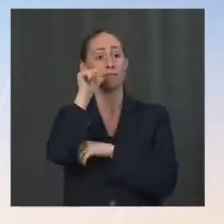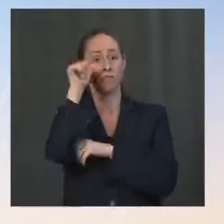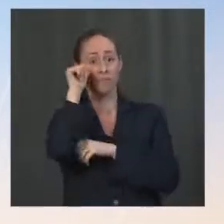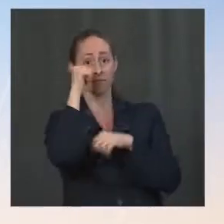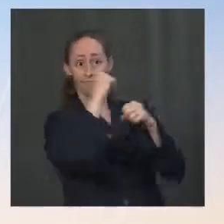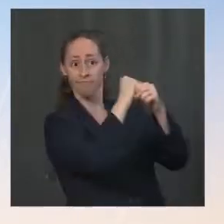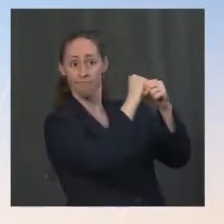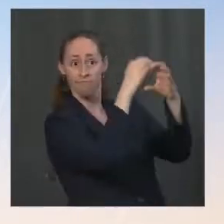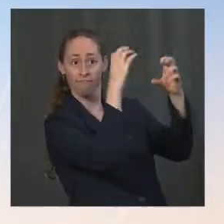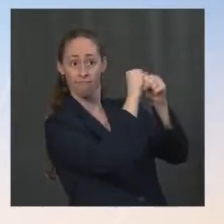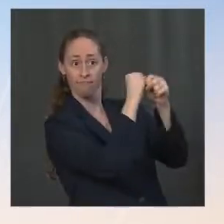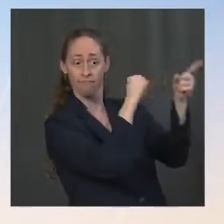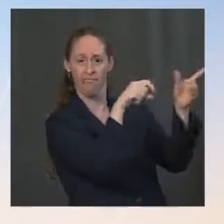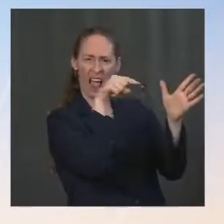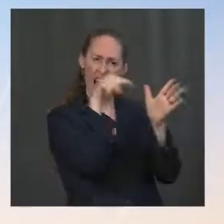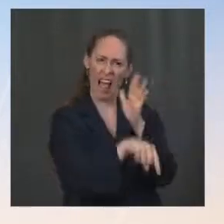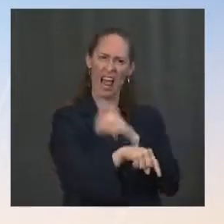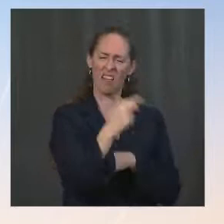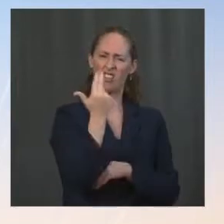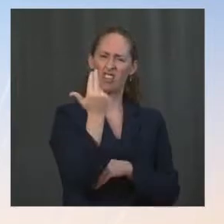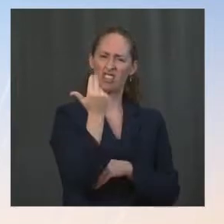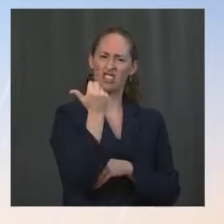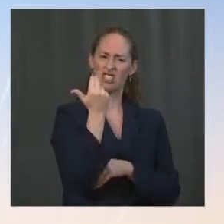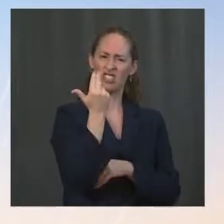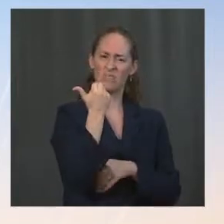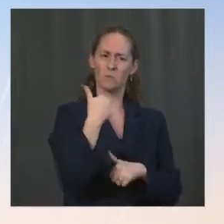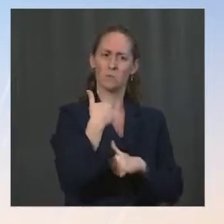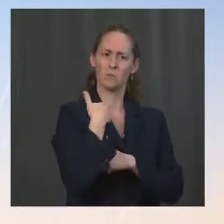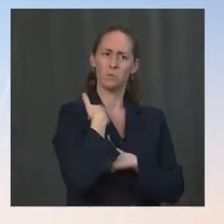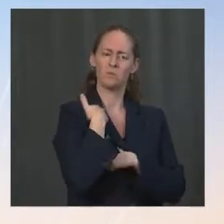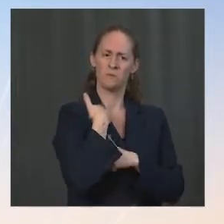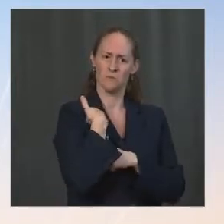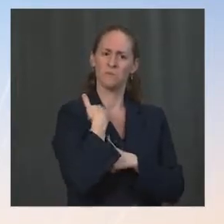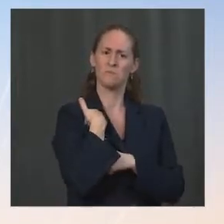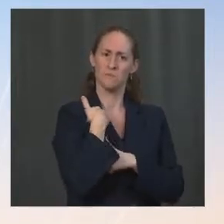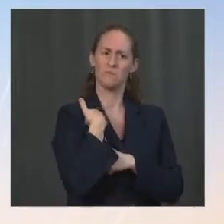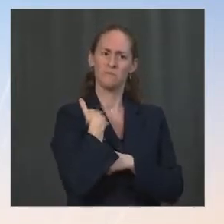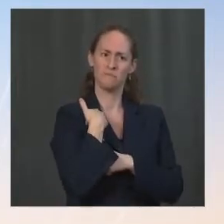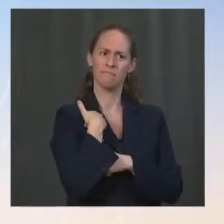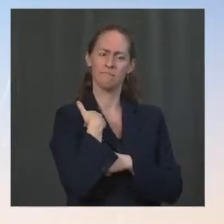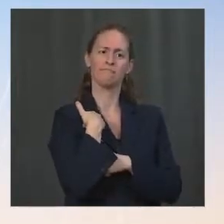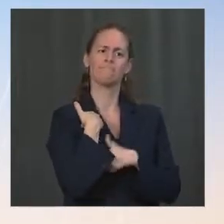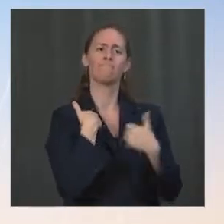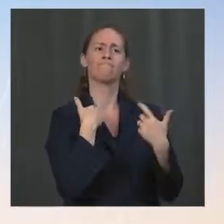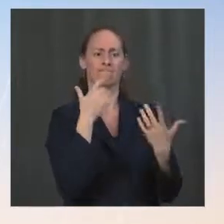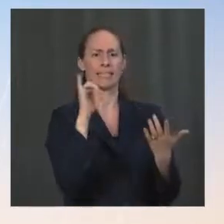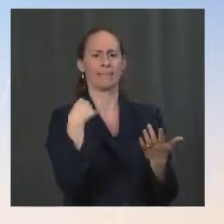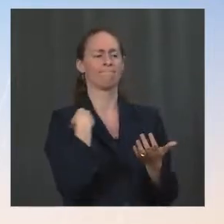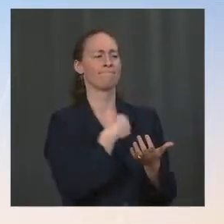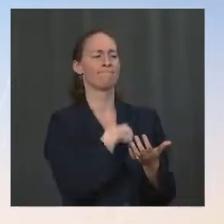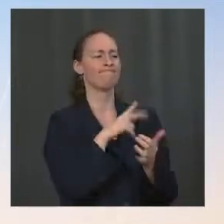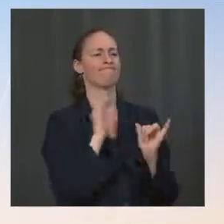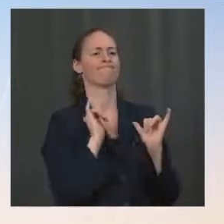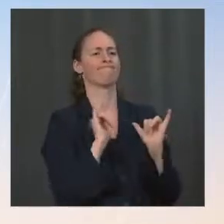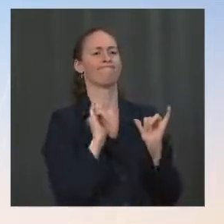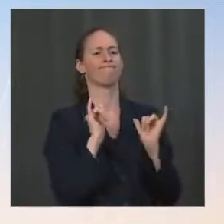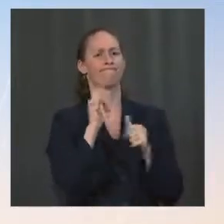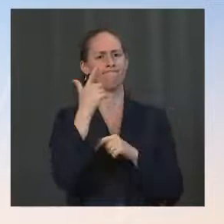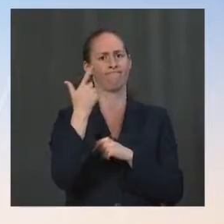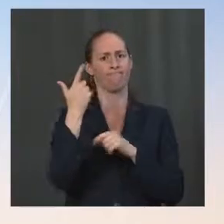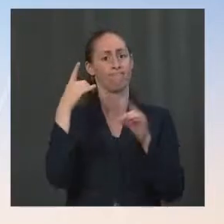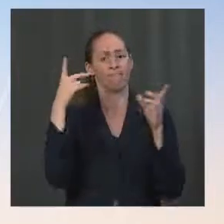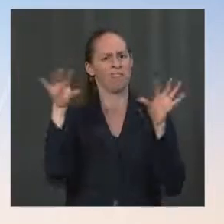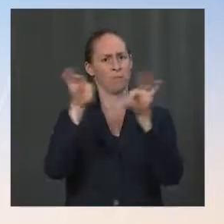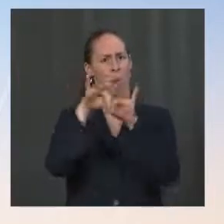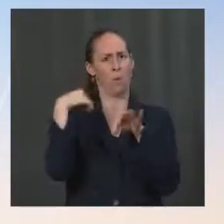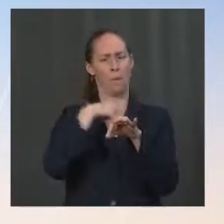13 members of the U.S. Military. And it's important for us as the government to be clear about what